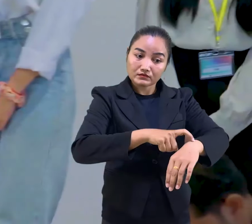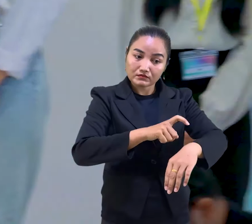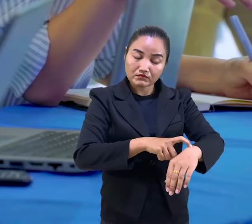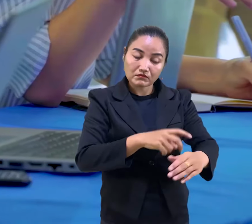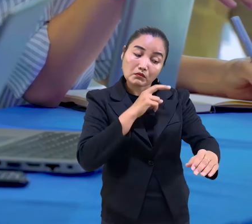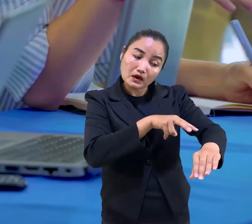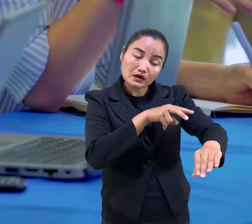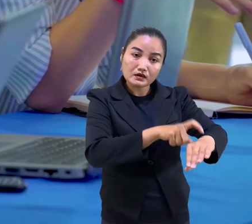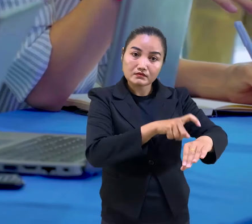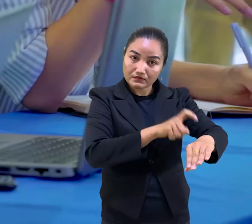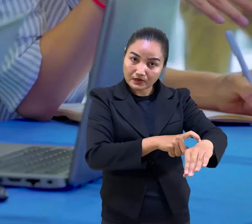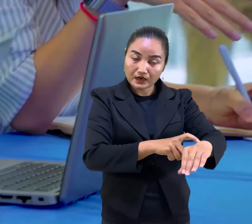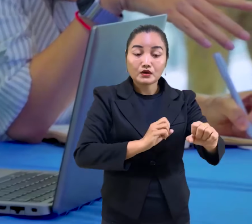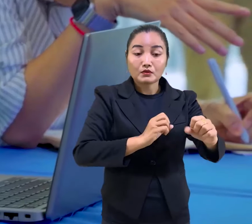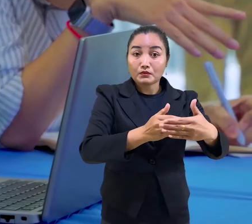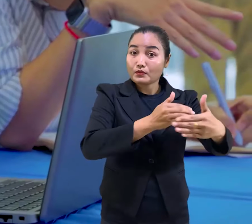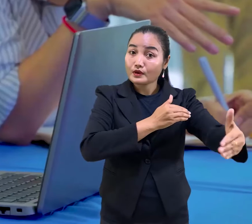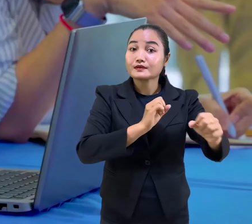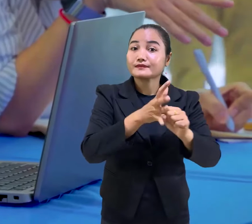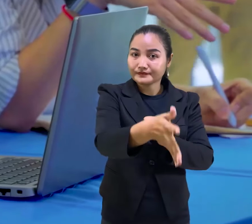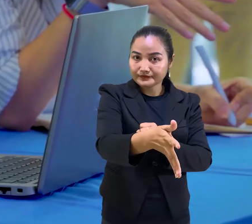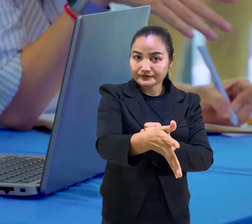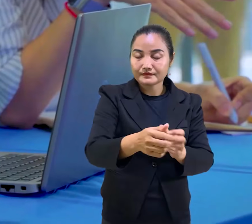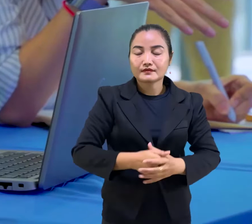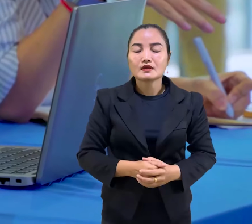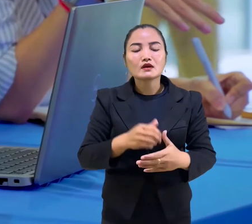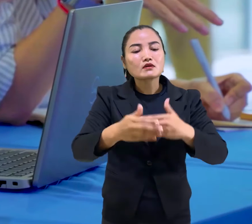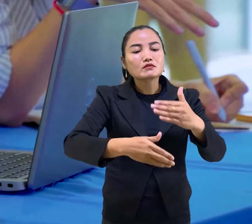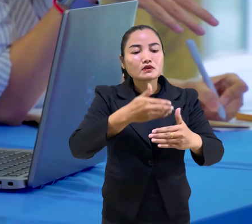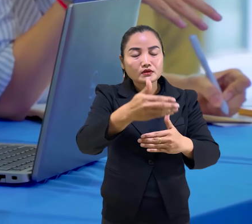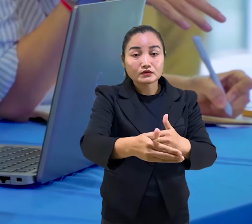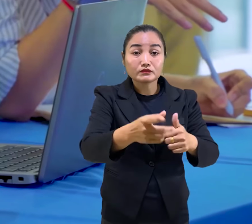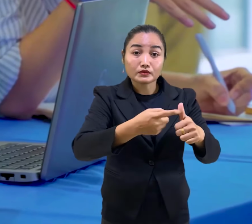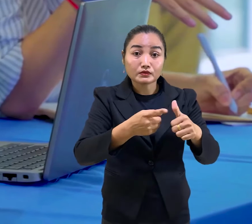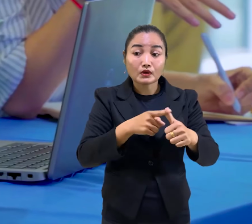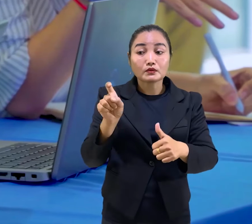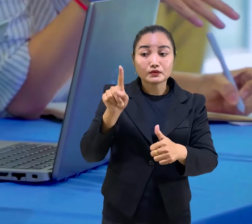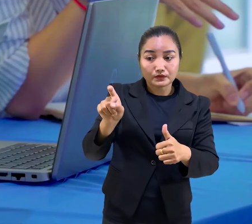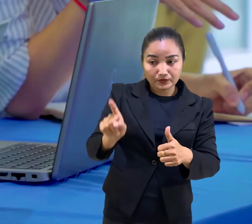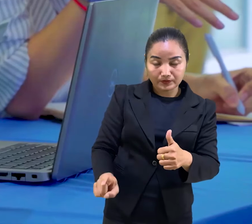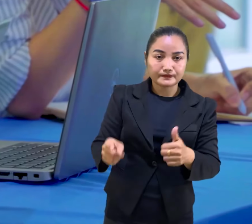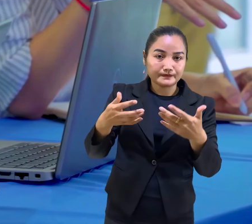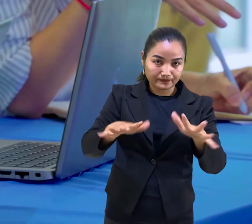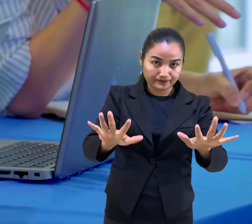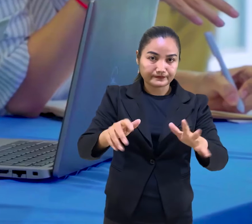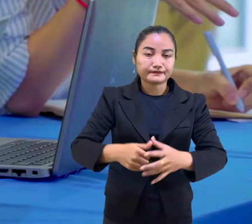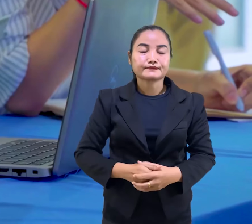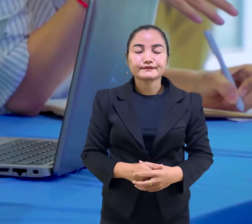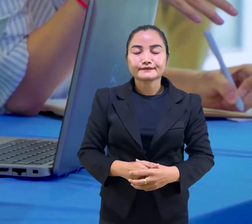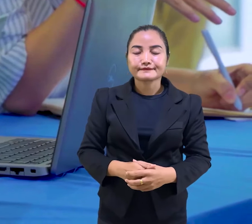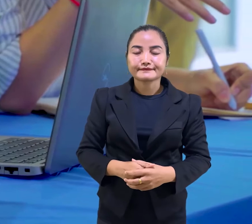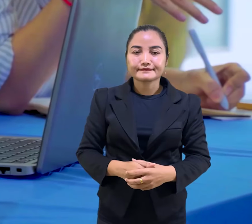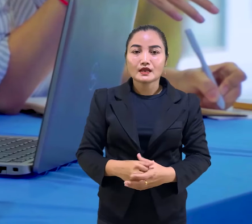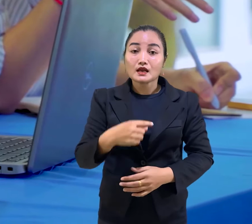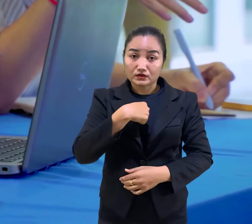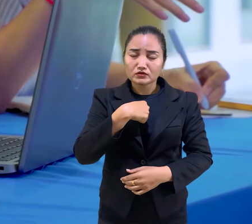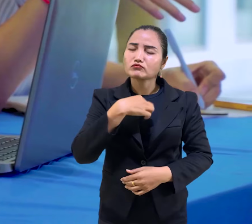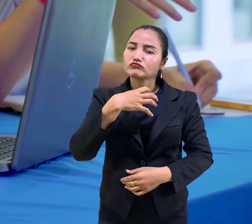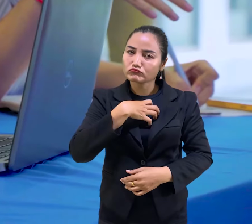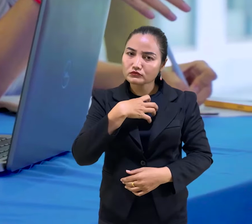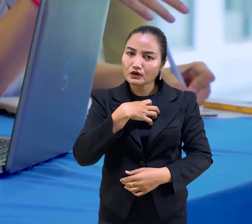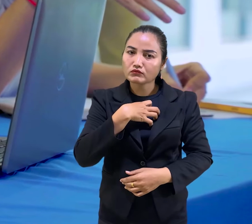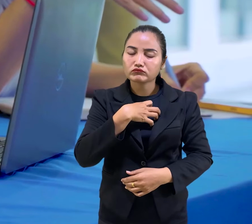Just out of curiosity, in your when you were defining the problem, have you actually analyzed